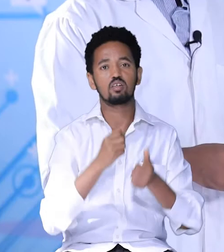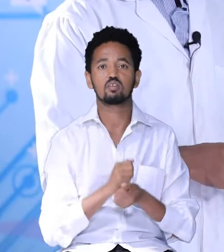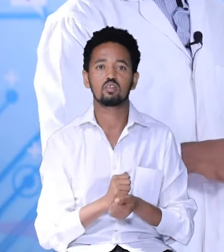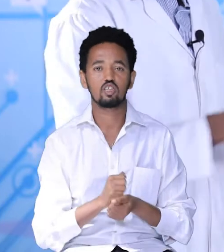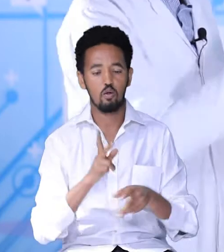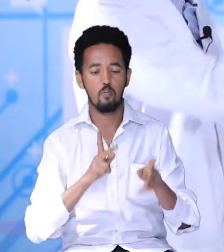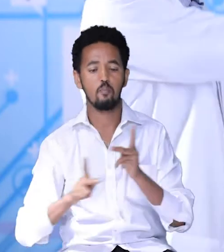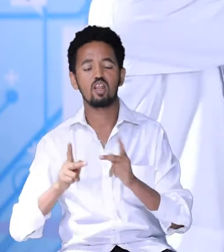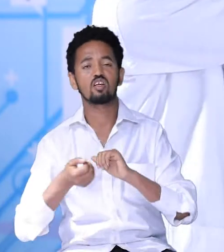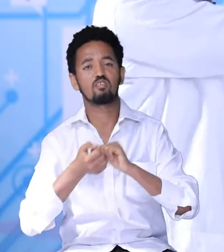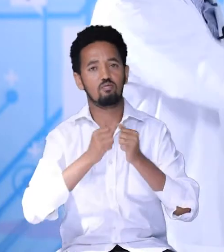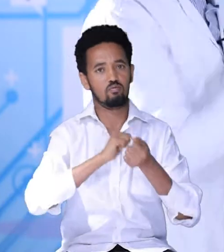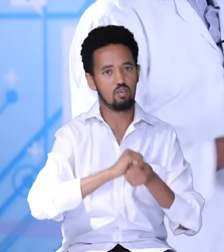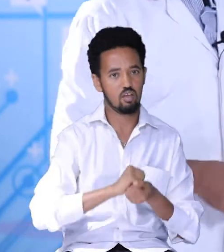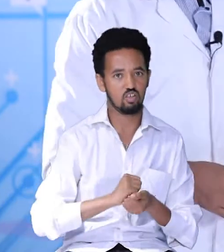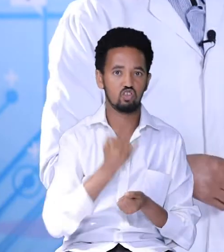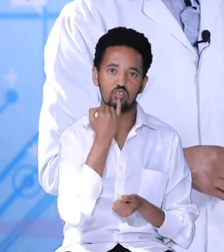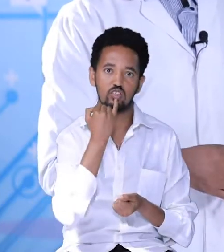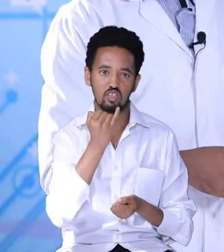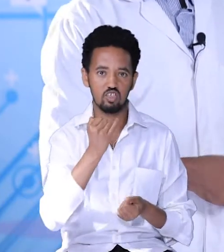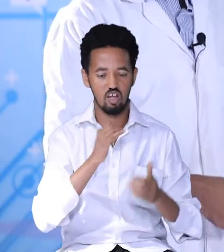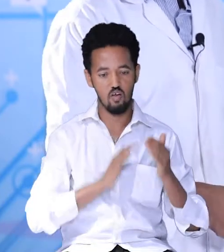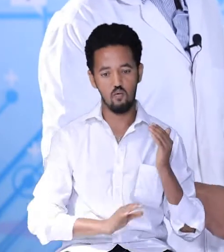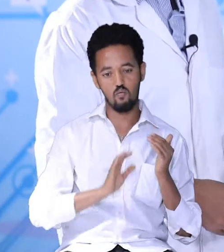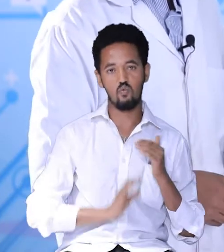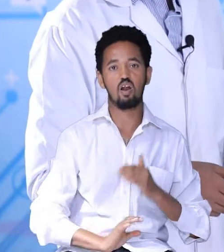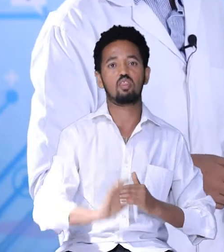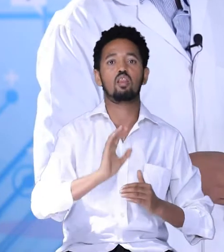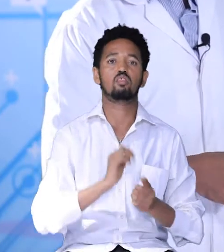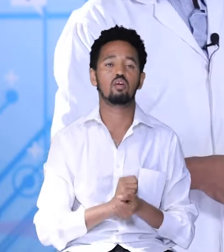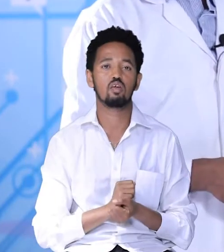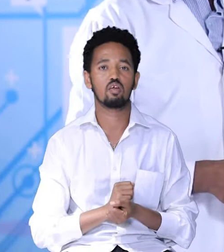dynamics of population change is fertility.